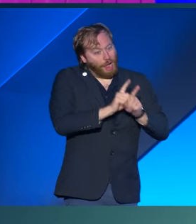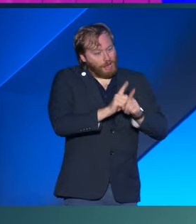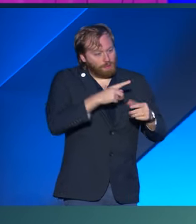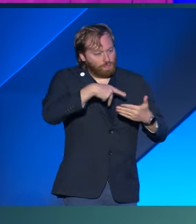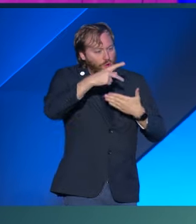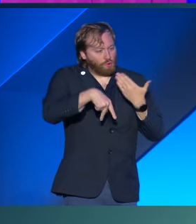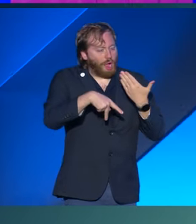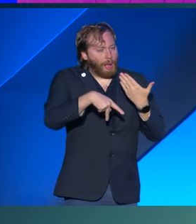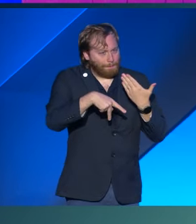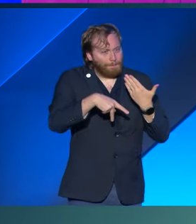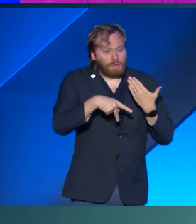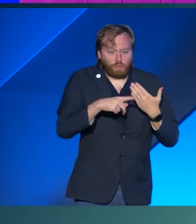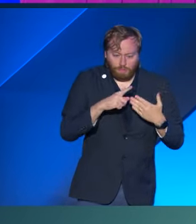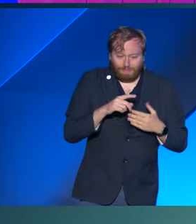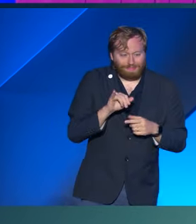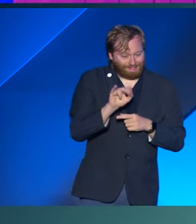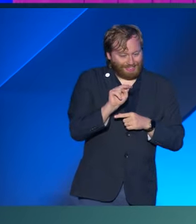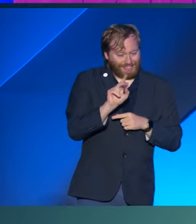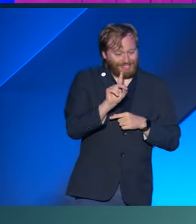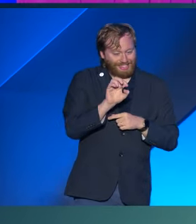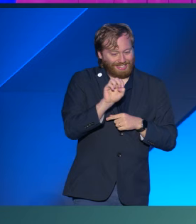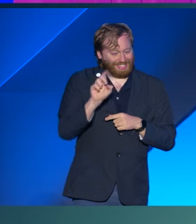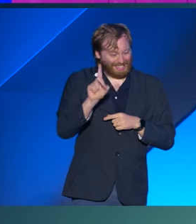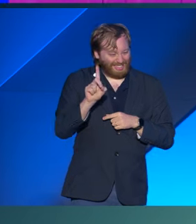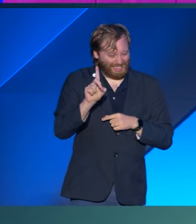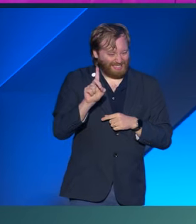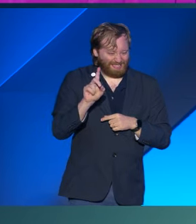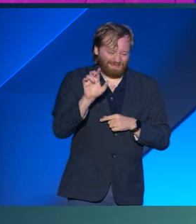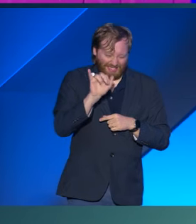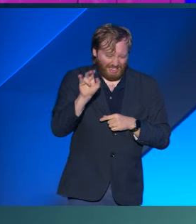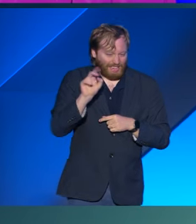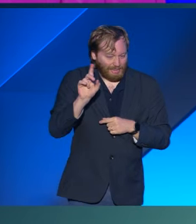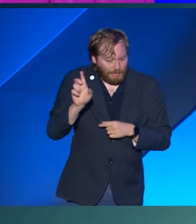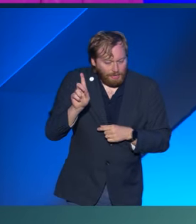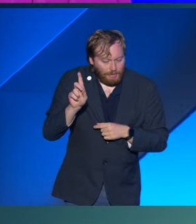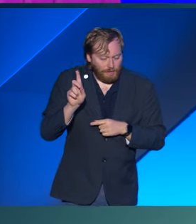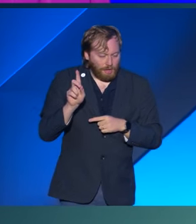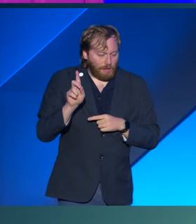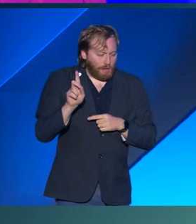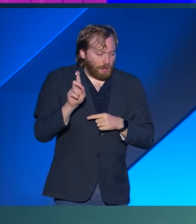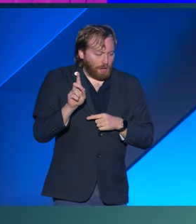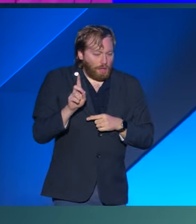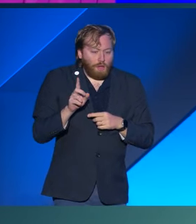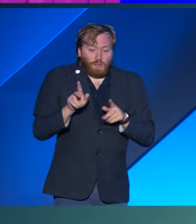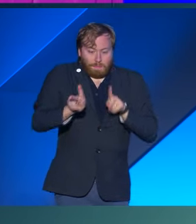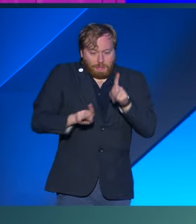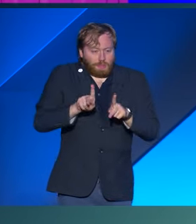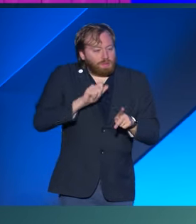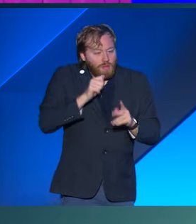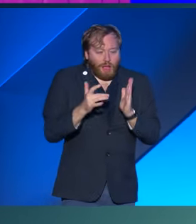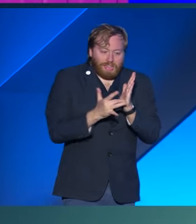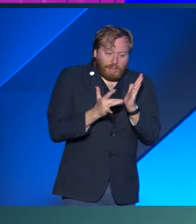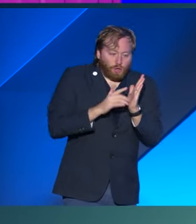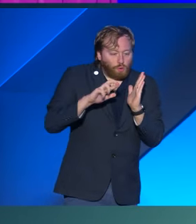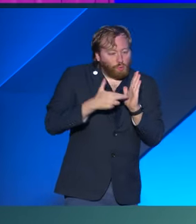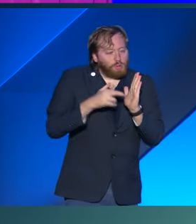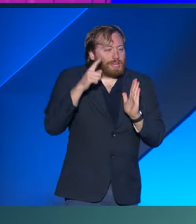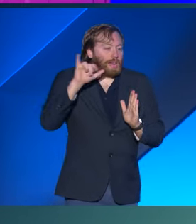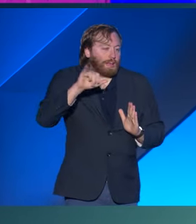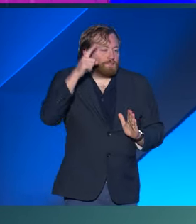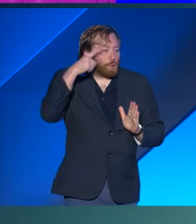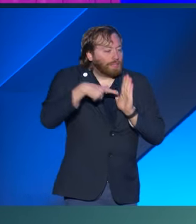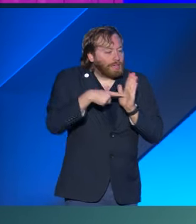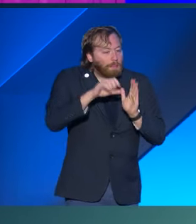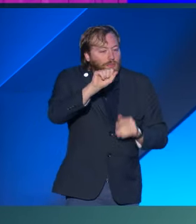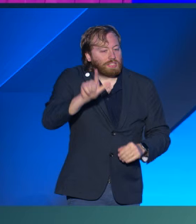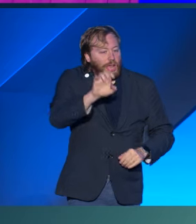Indeed, where we take non-technical Indeedians, so Indeedians that are in non-technical roles like sales, we